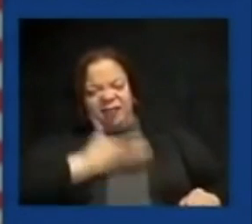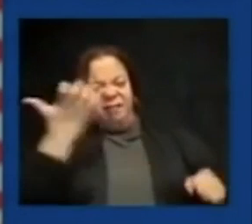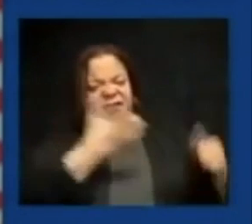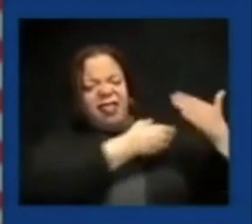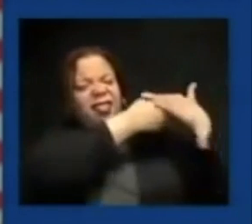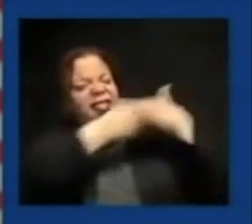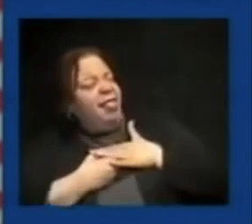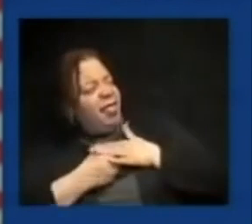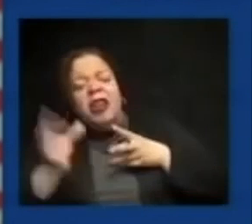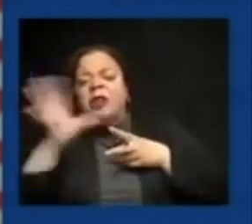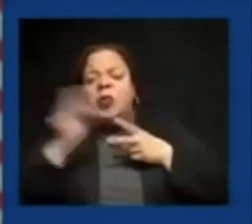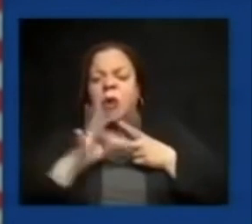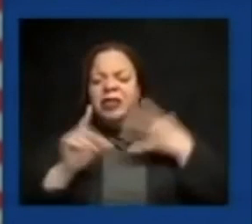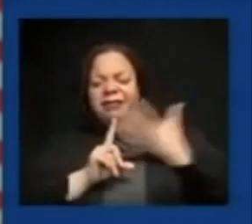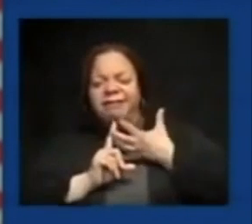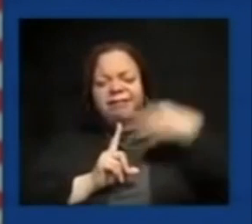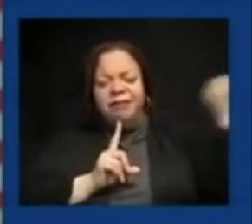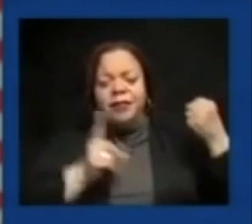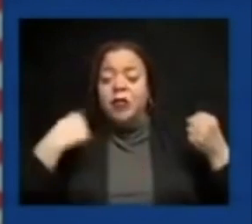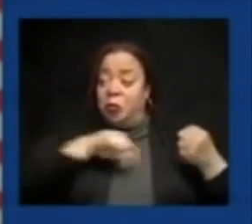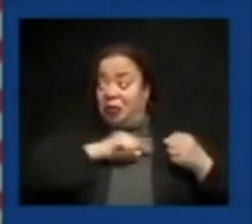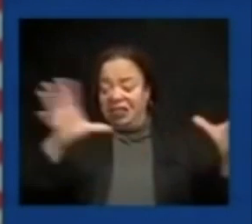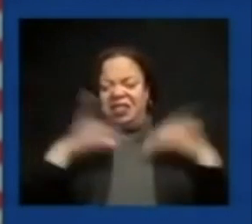we will not stand for that in this democracy.